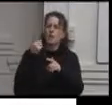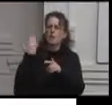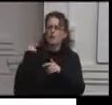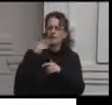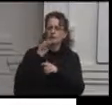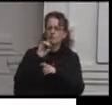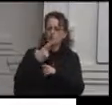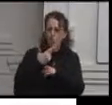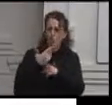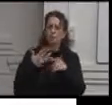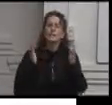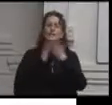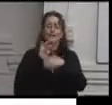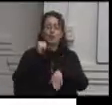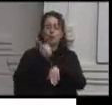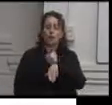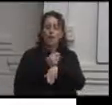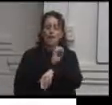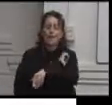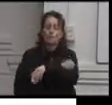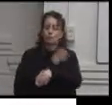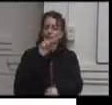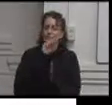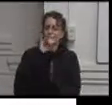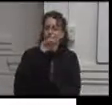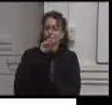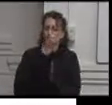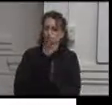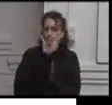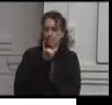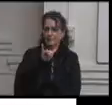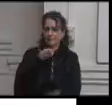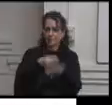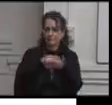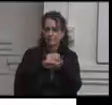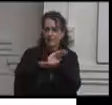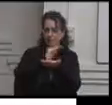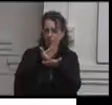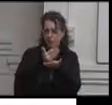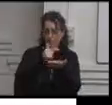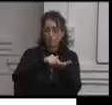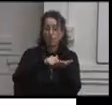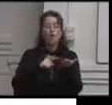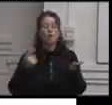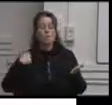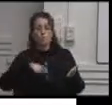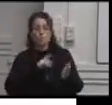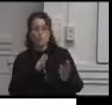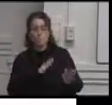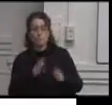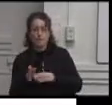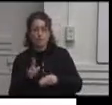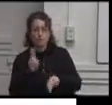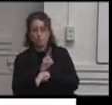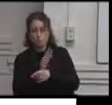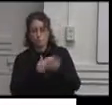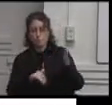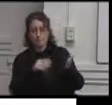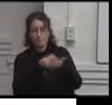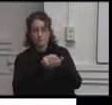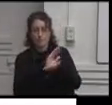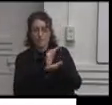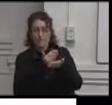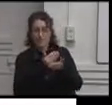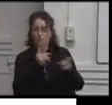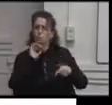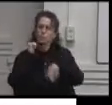the Energy Committee is working on a plan to use part of those funds for additional measures to save energy.